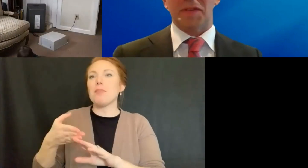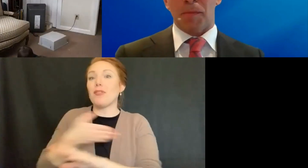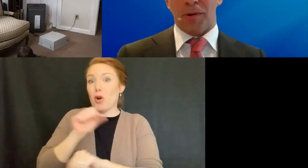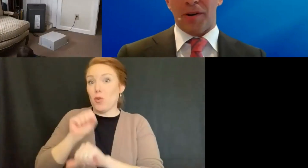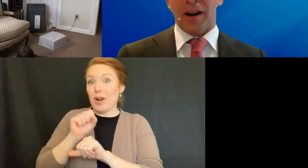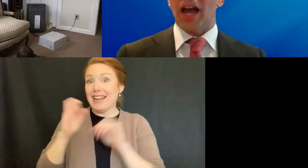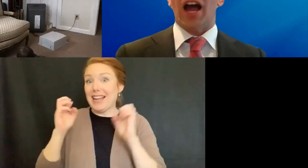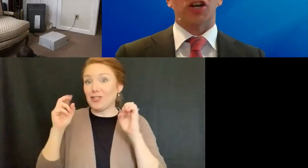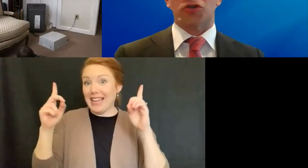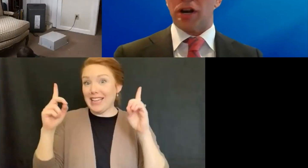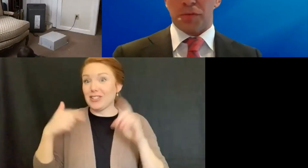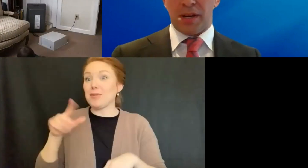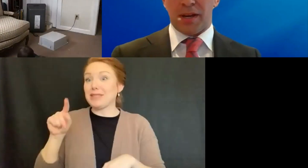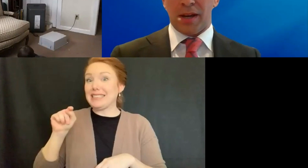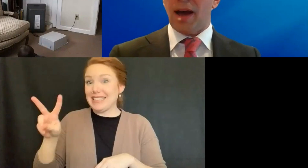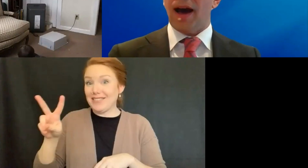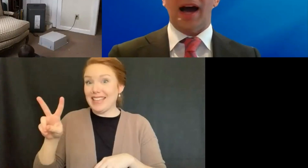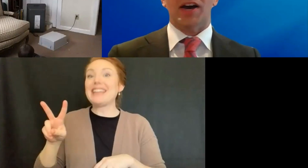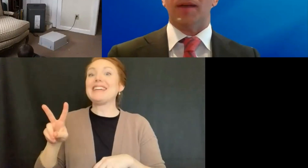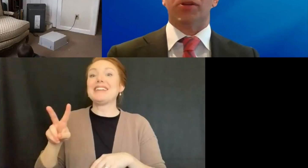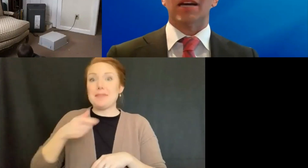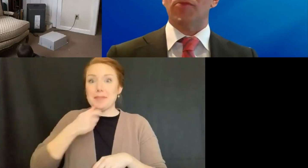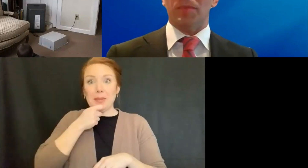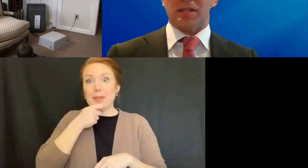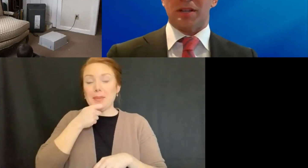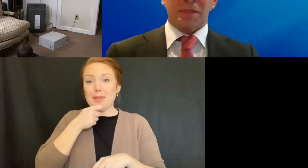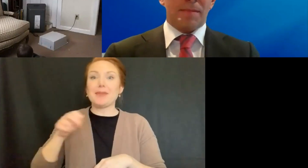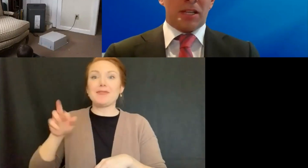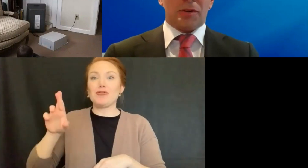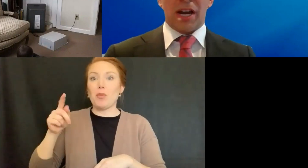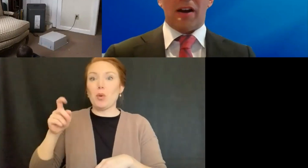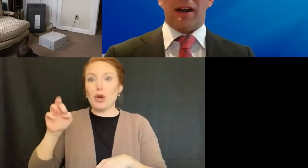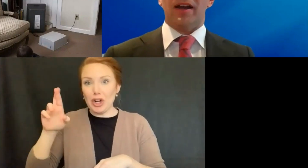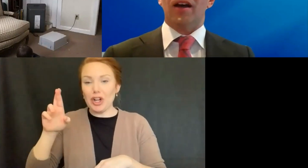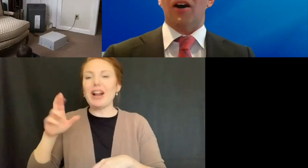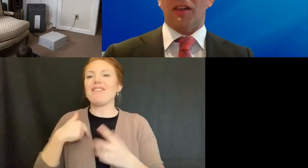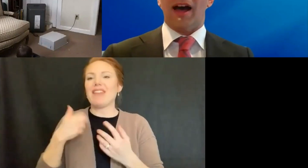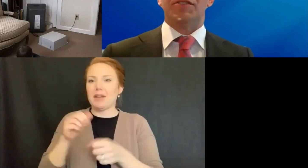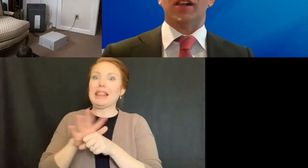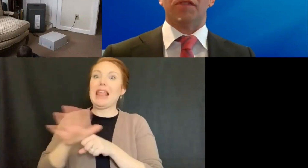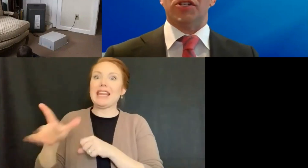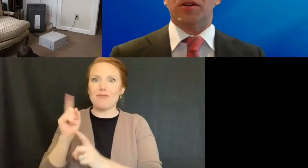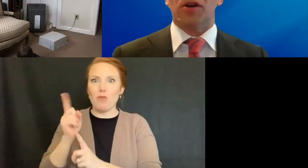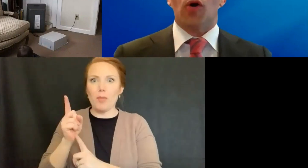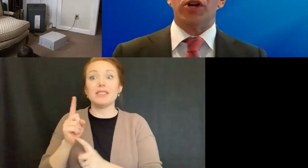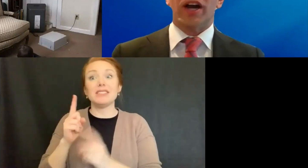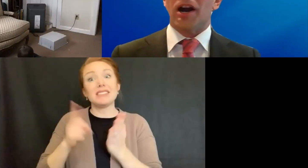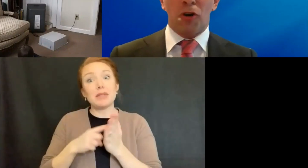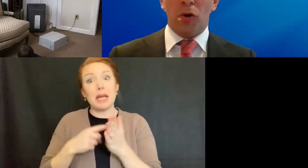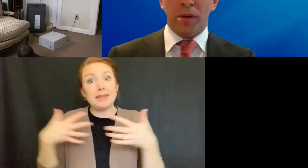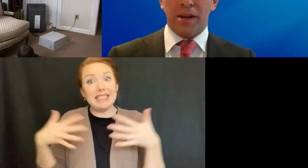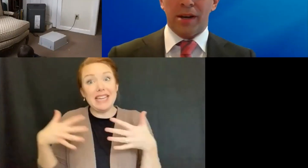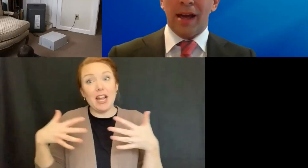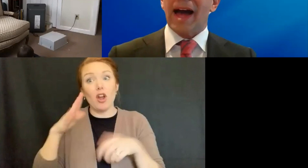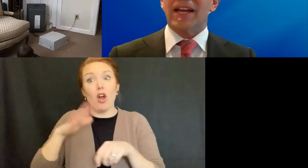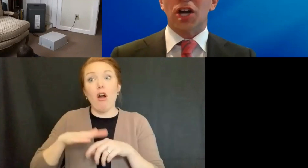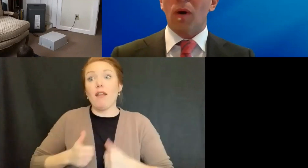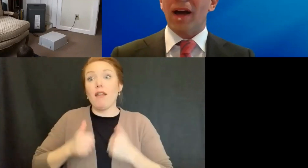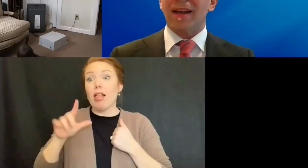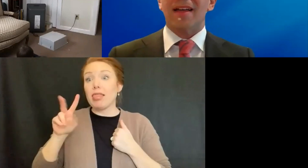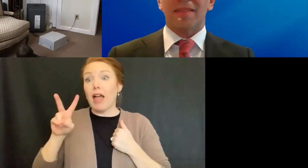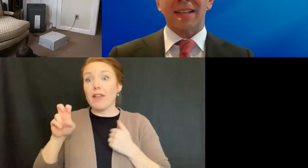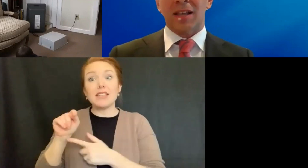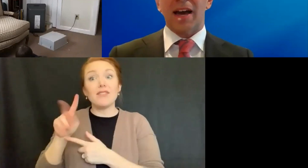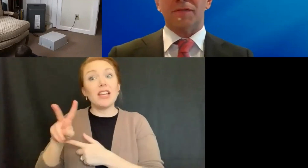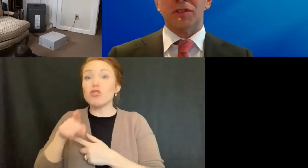I was a TV reporter. And trust me, I've had plenty of moments, sometimes a little scary, on live television where you got to roll with it. And you